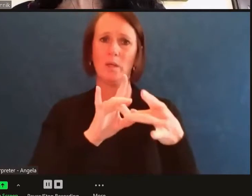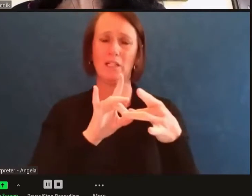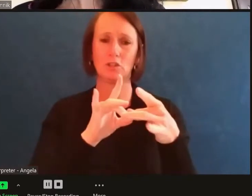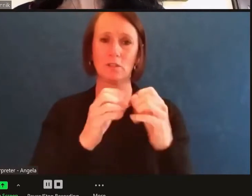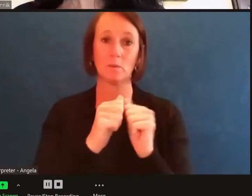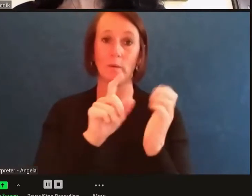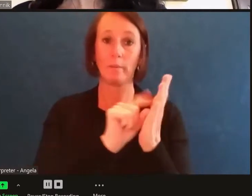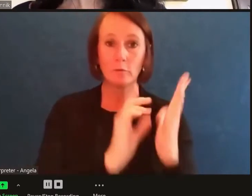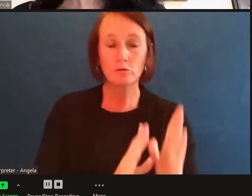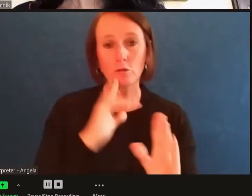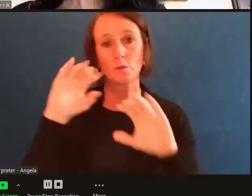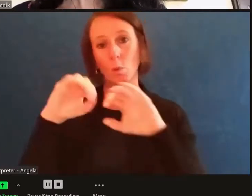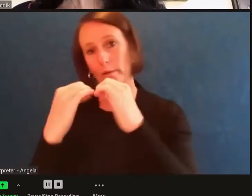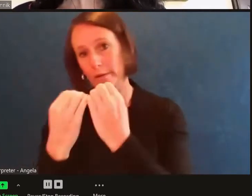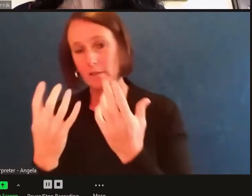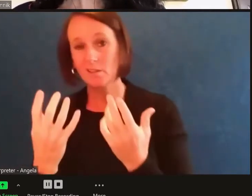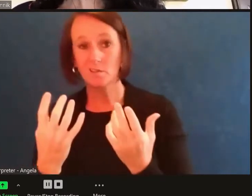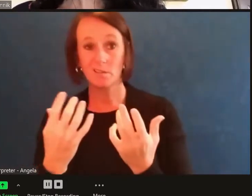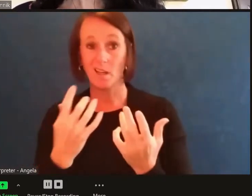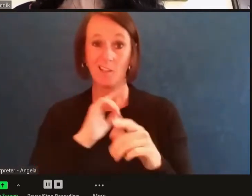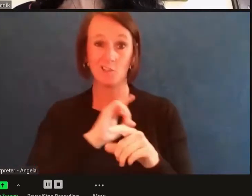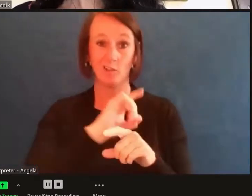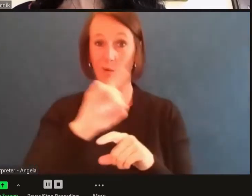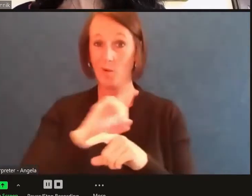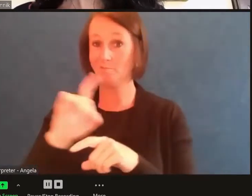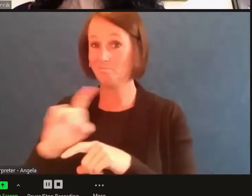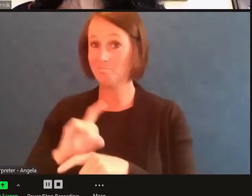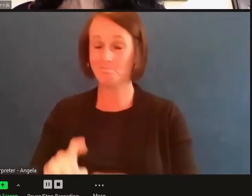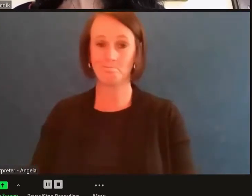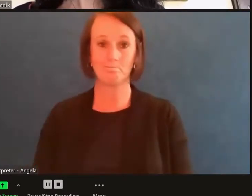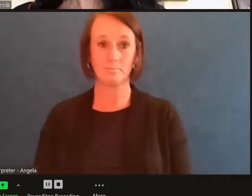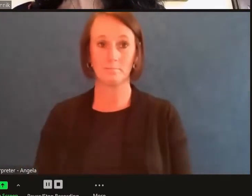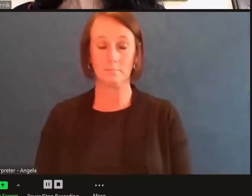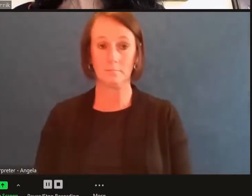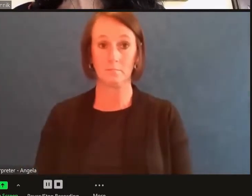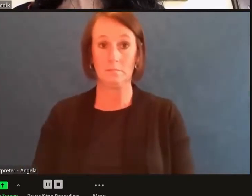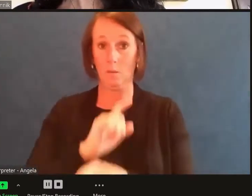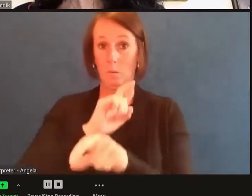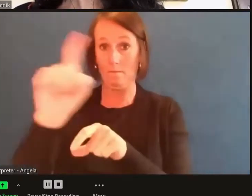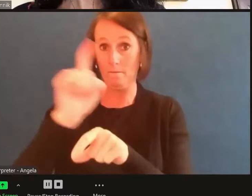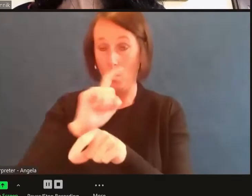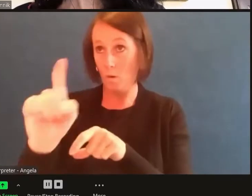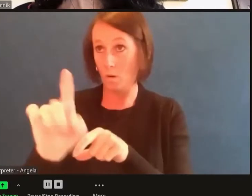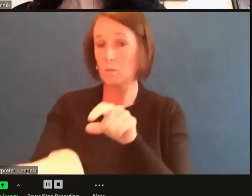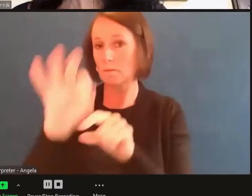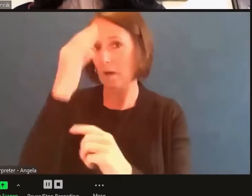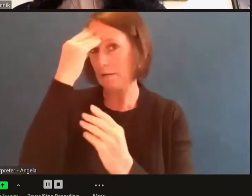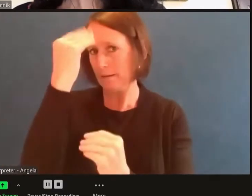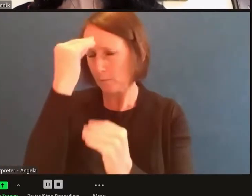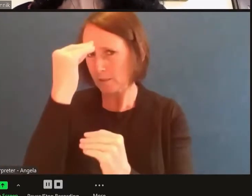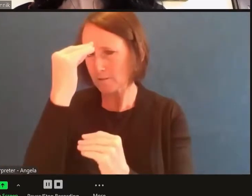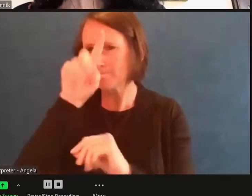organizations. And I just started making phone calls. Partly it was the phone calls to get the information. Because what I